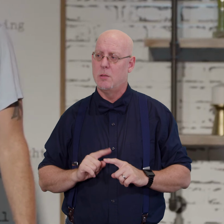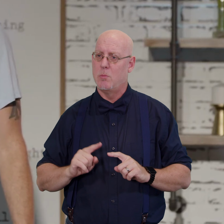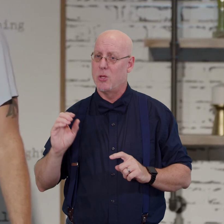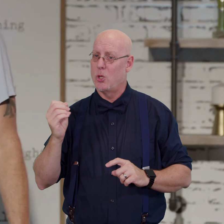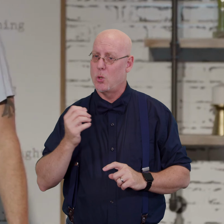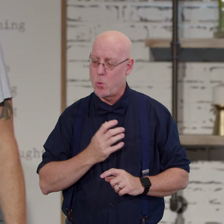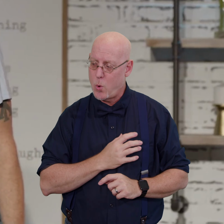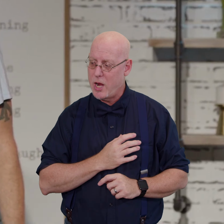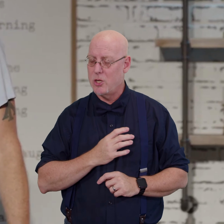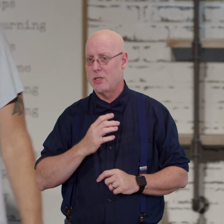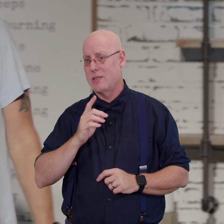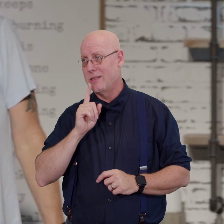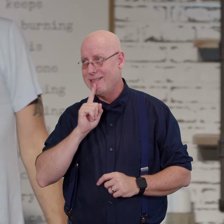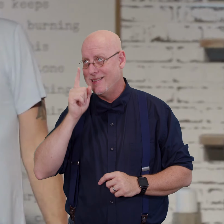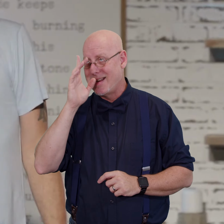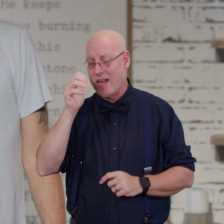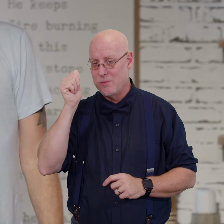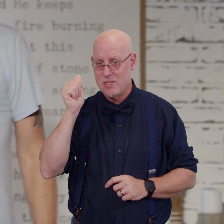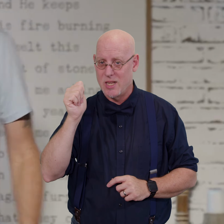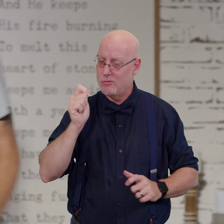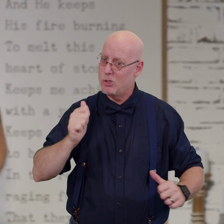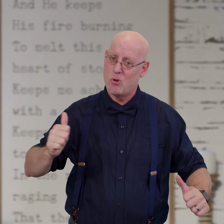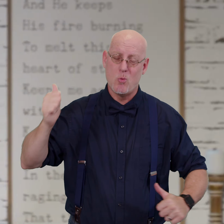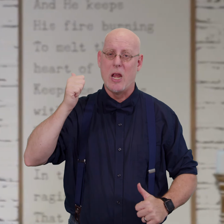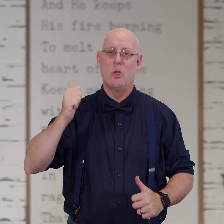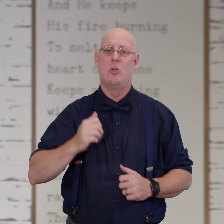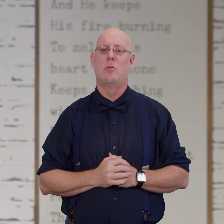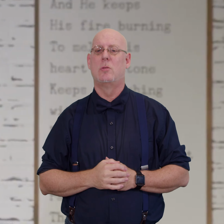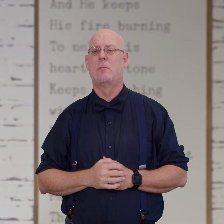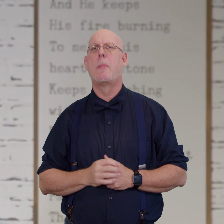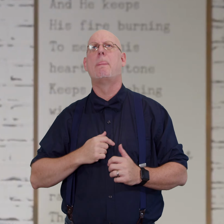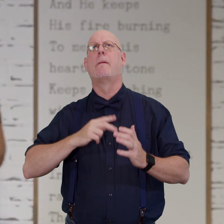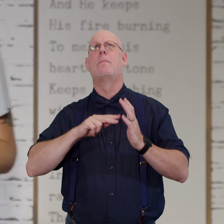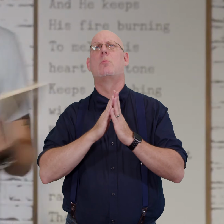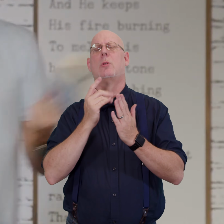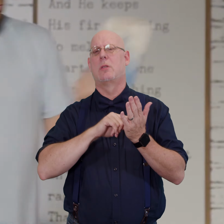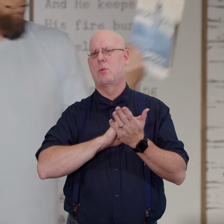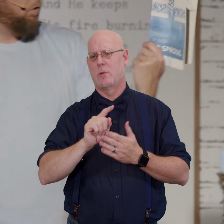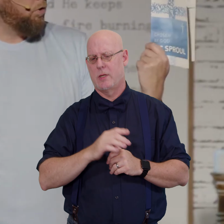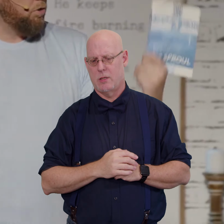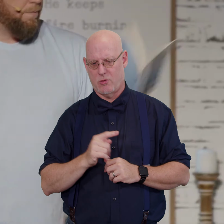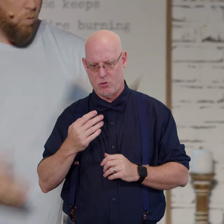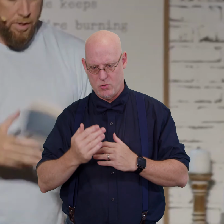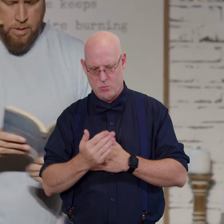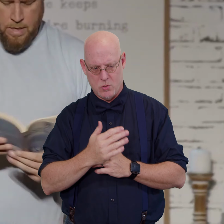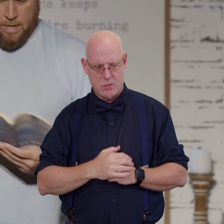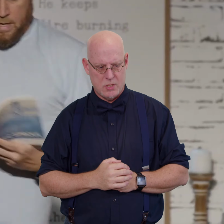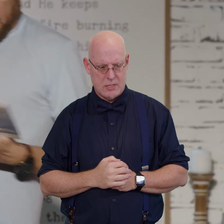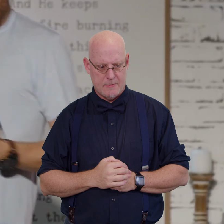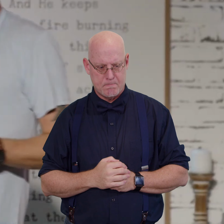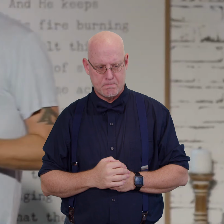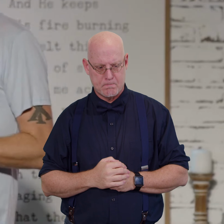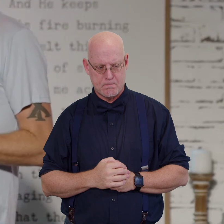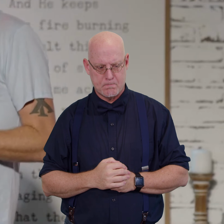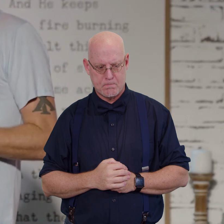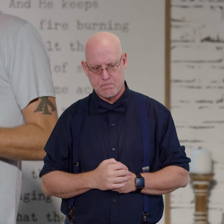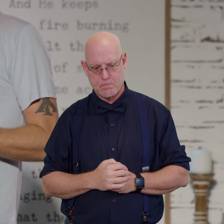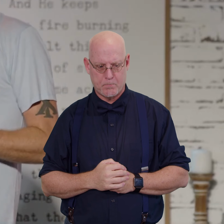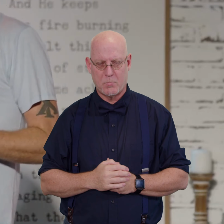but the graciousness that is God himself is greater. I was reading this book this week on Thursday morning